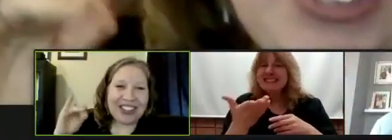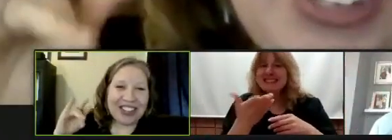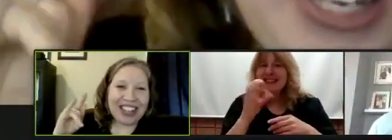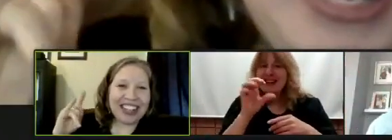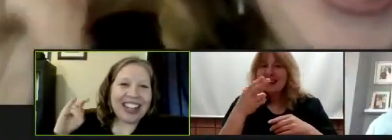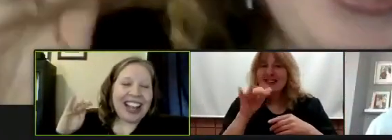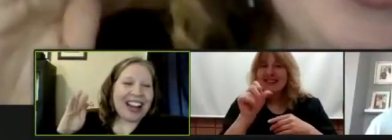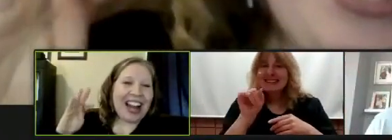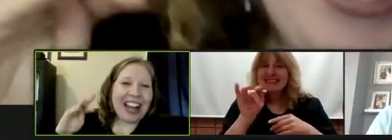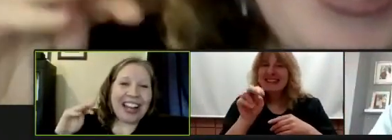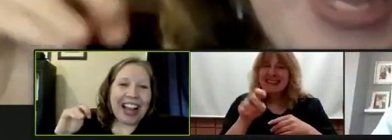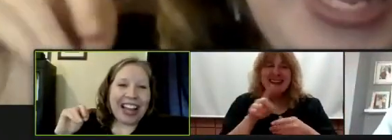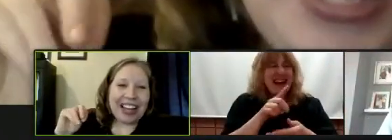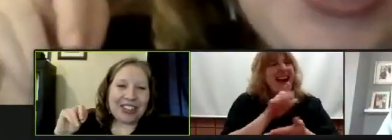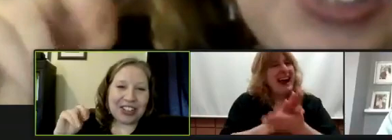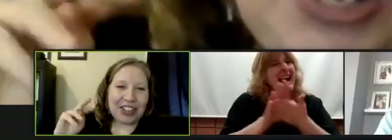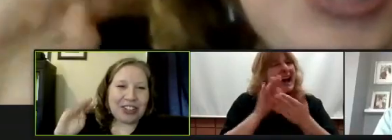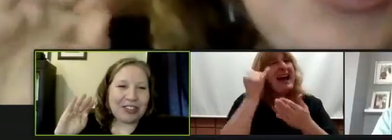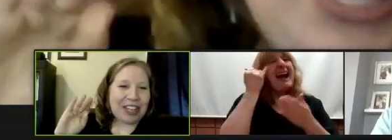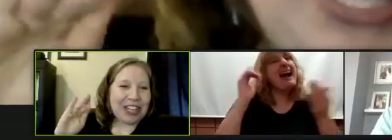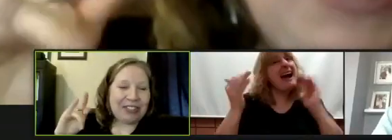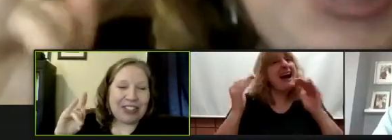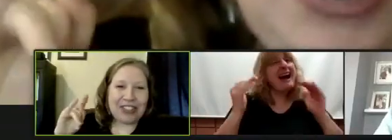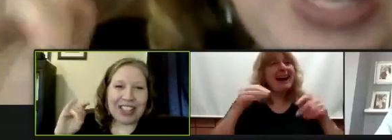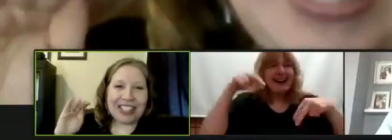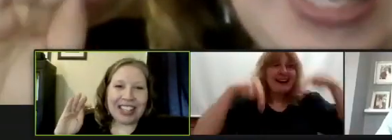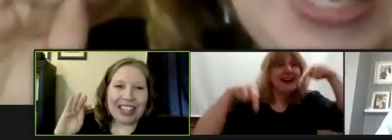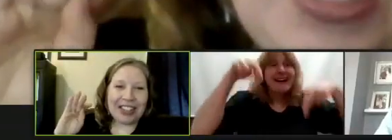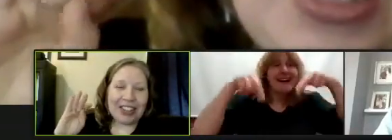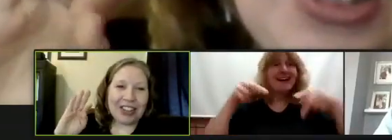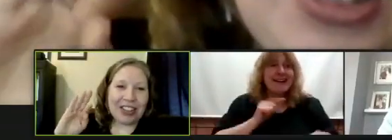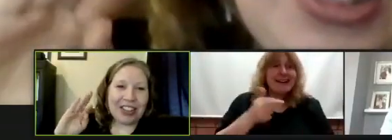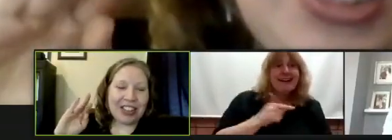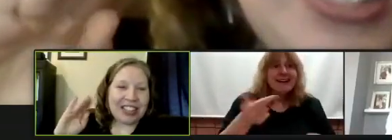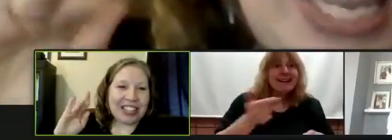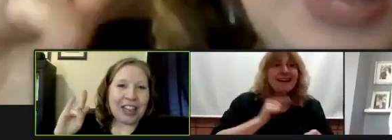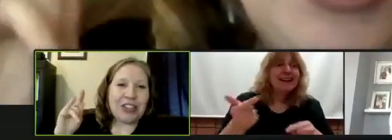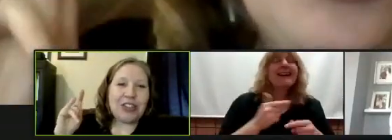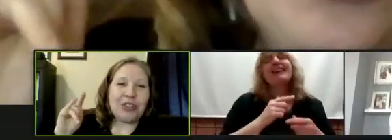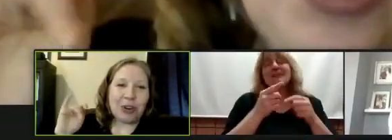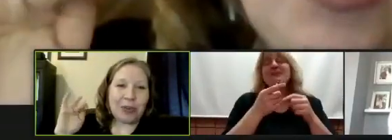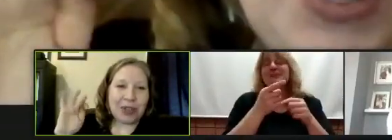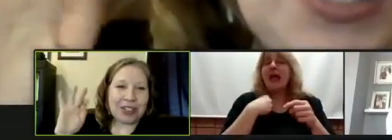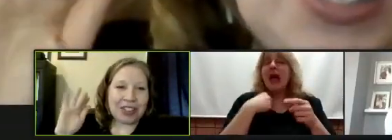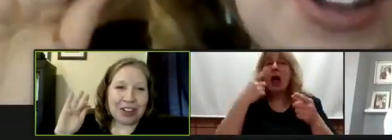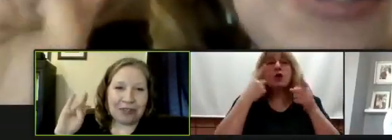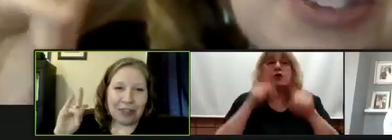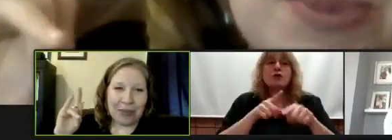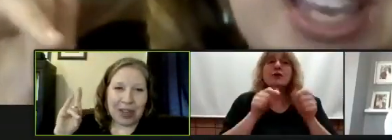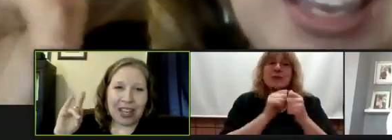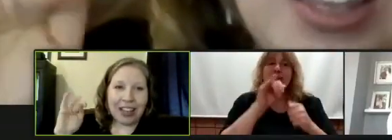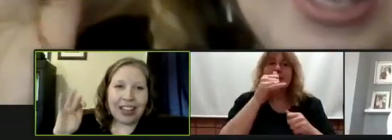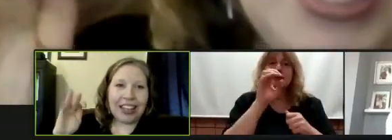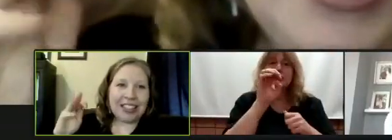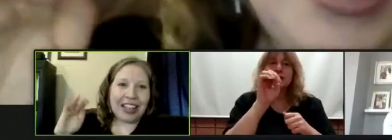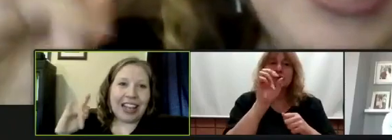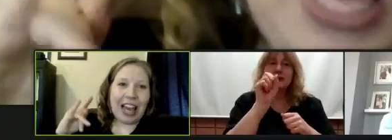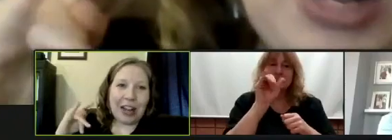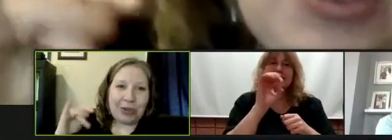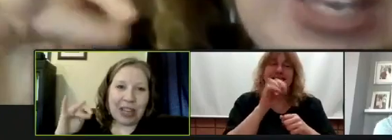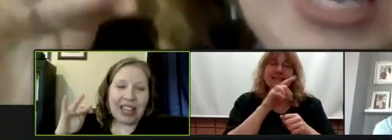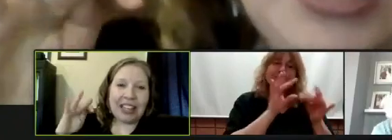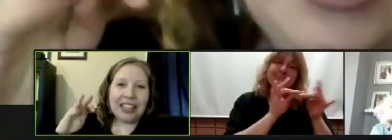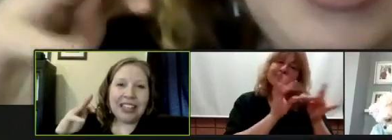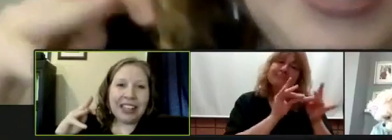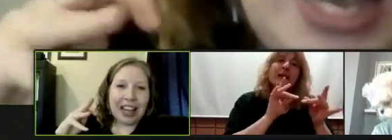what an analogy. And I actually agree with Jesse that saying the new normal is tough for me. It's